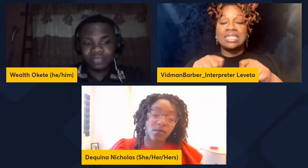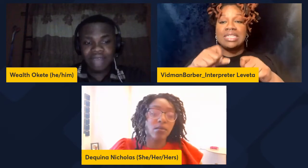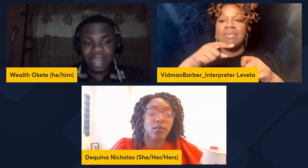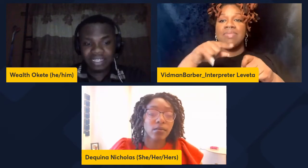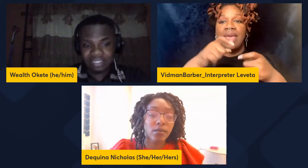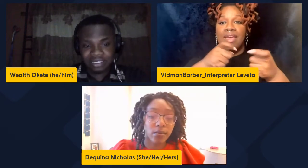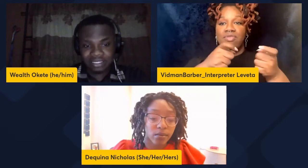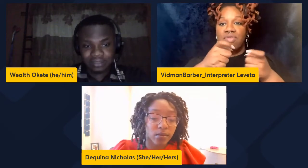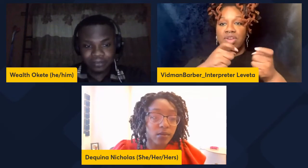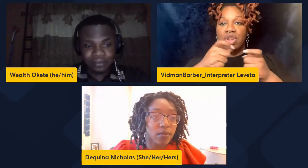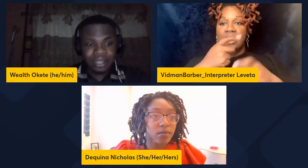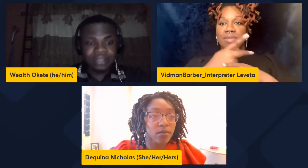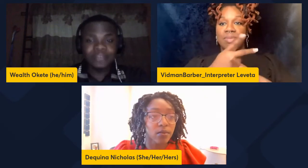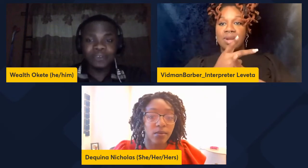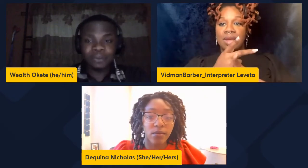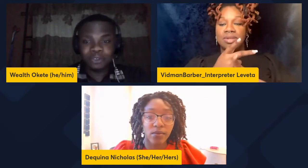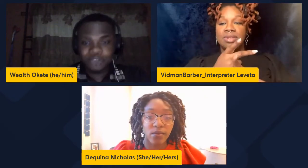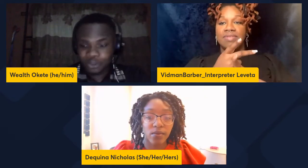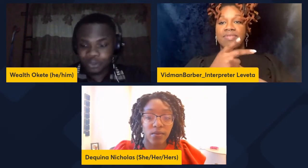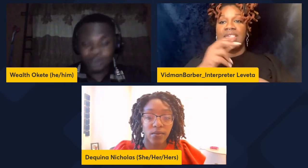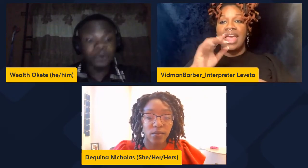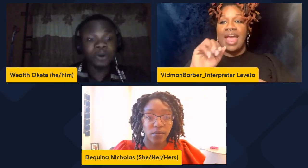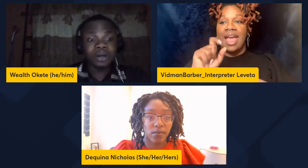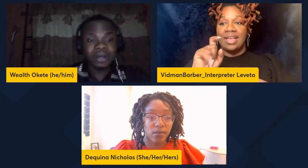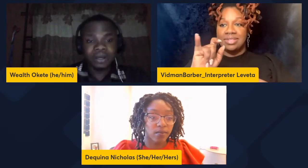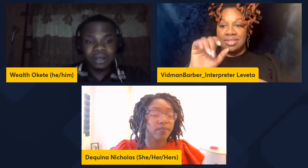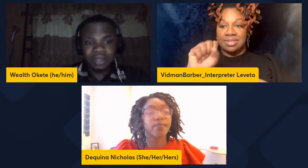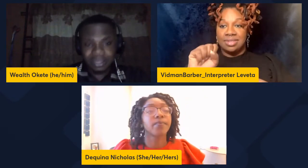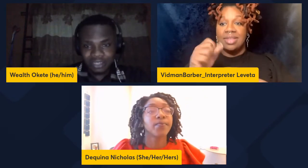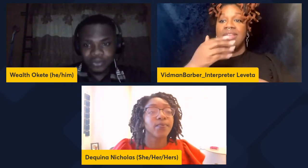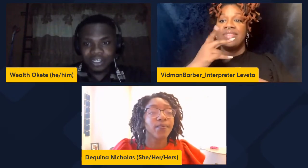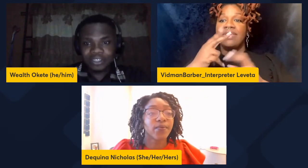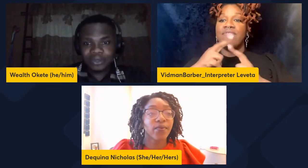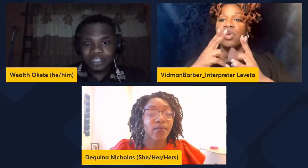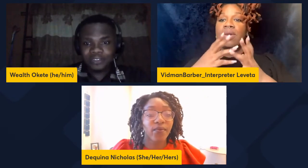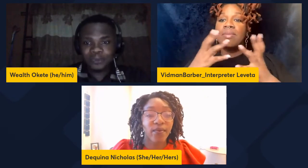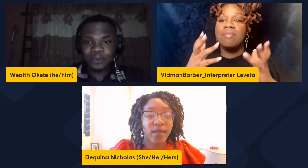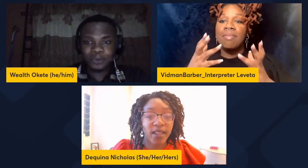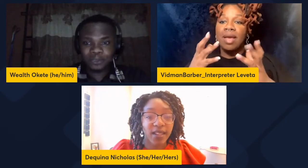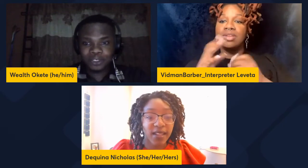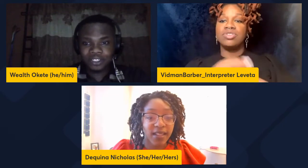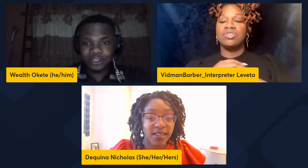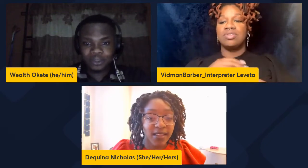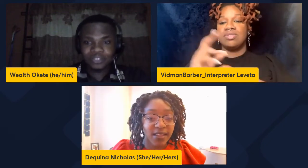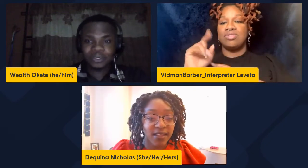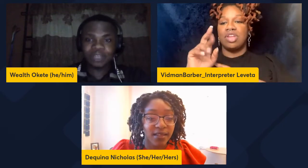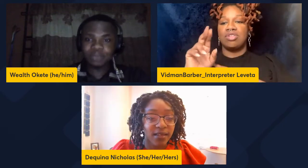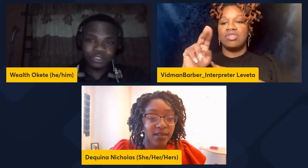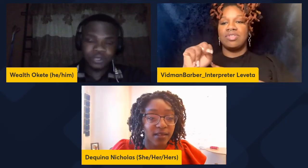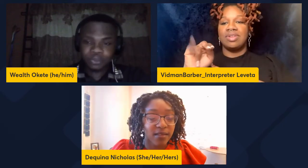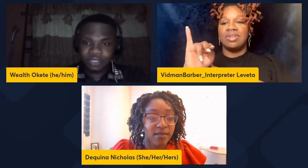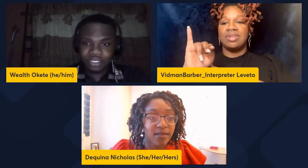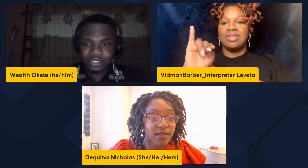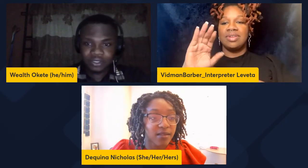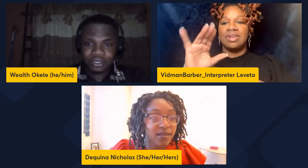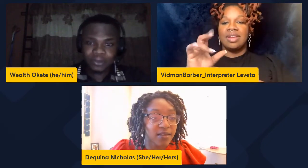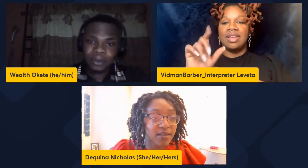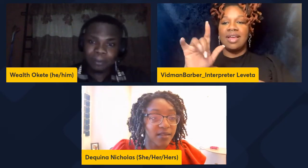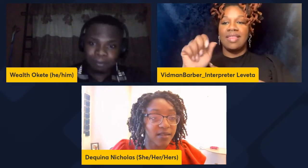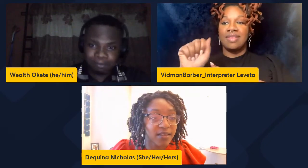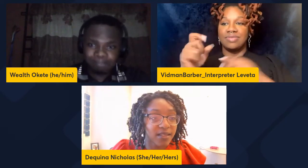reproductive axis. Thank you very much, Dr. Dequina Nicholas, for joining us. You can proceed with your presentation